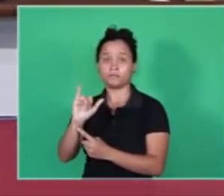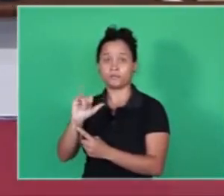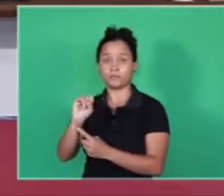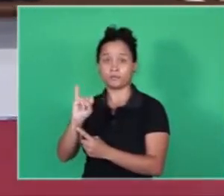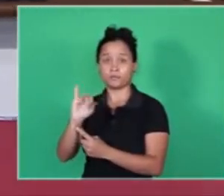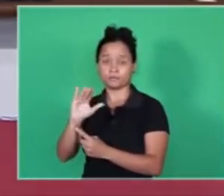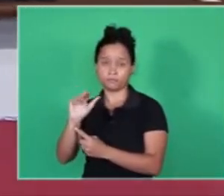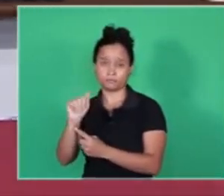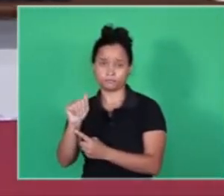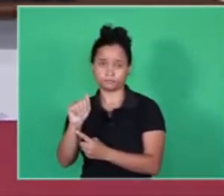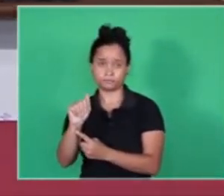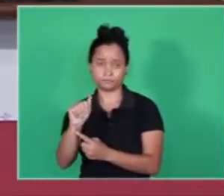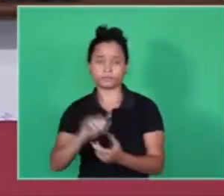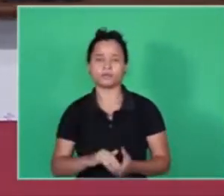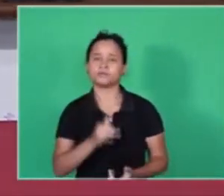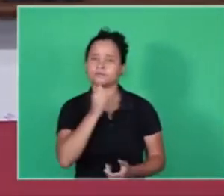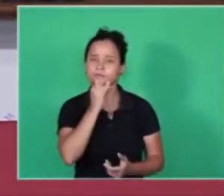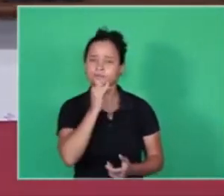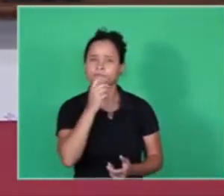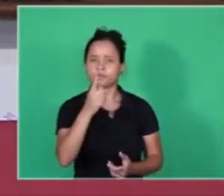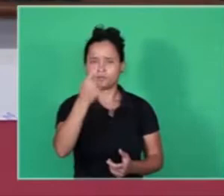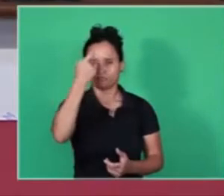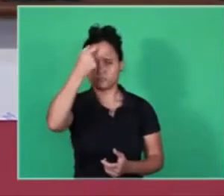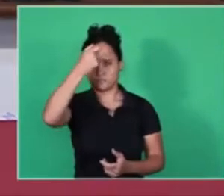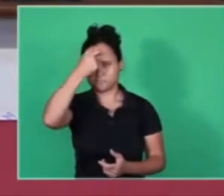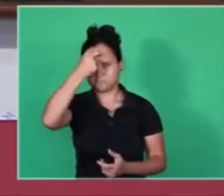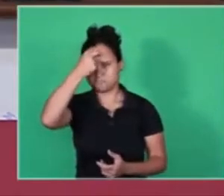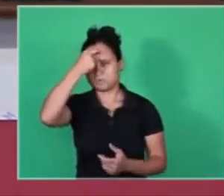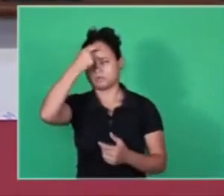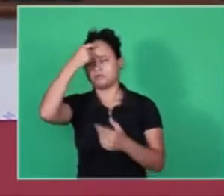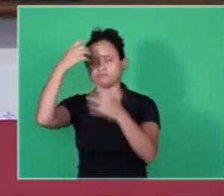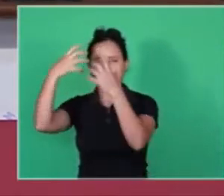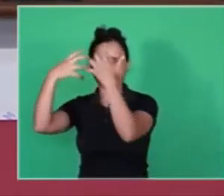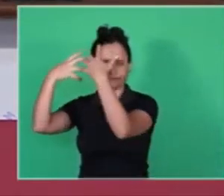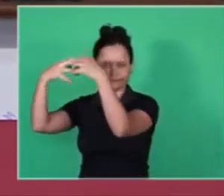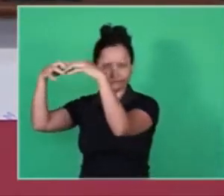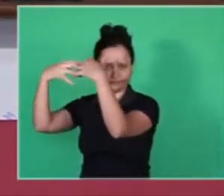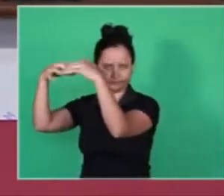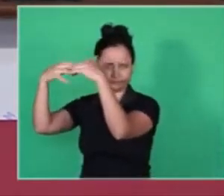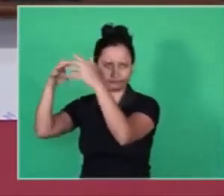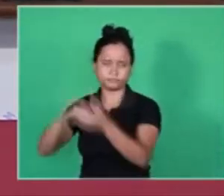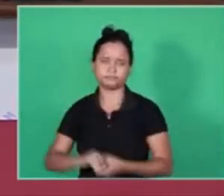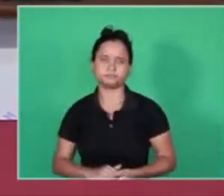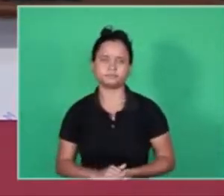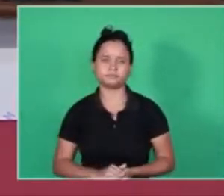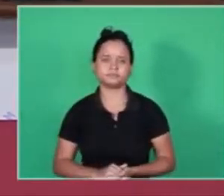Your mind is here,